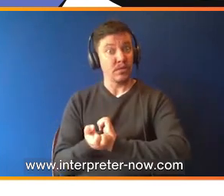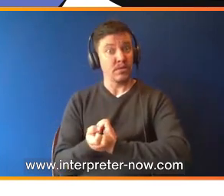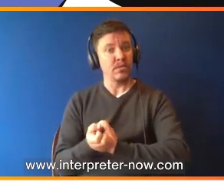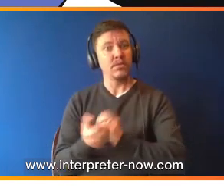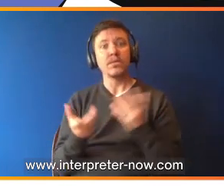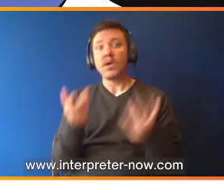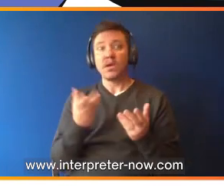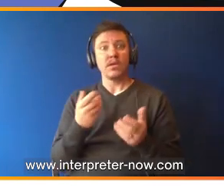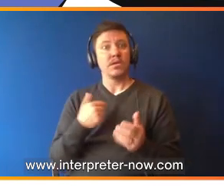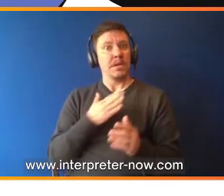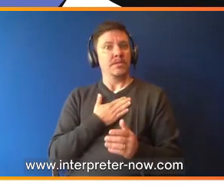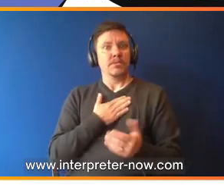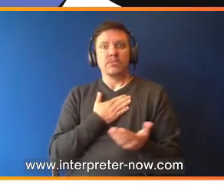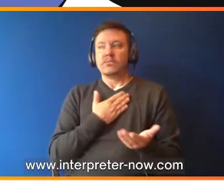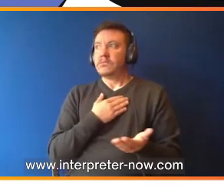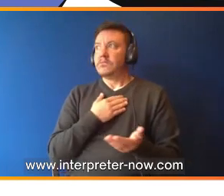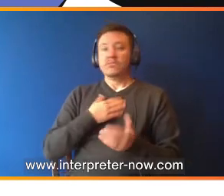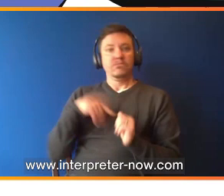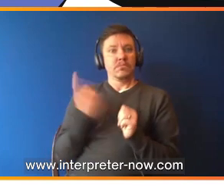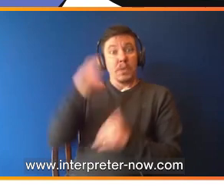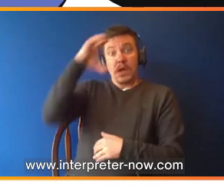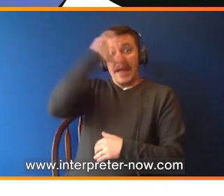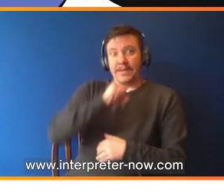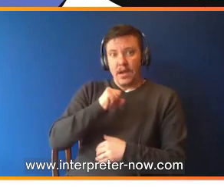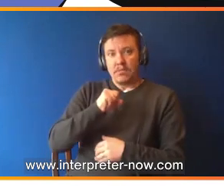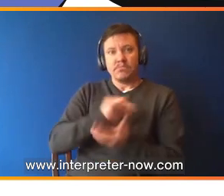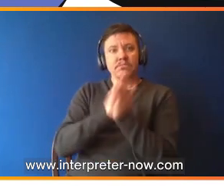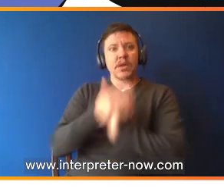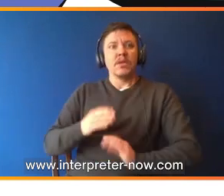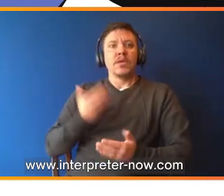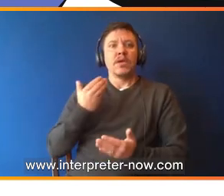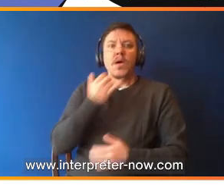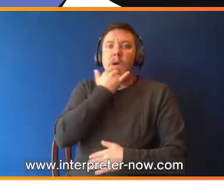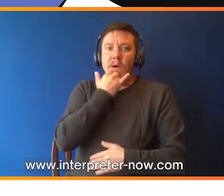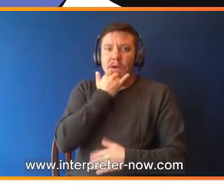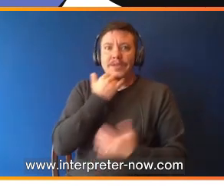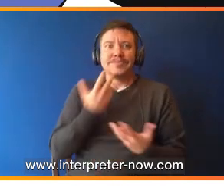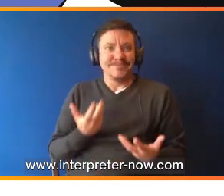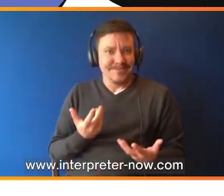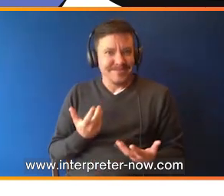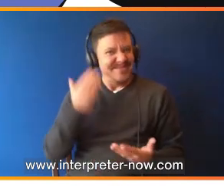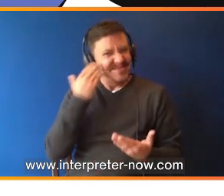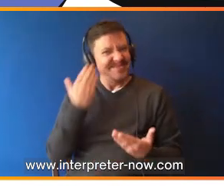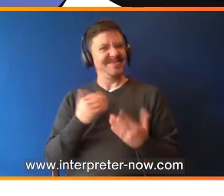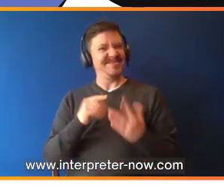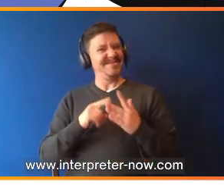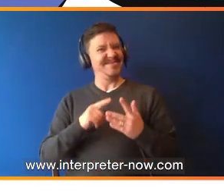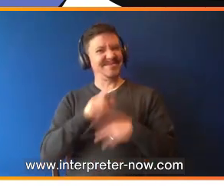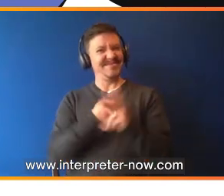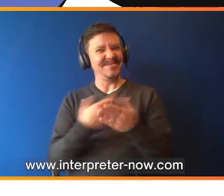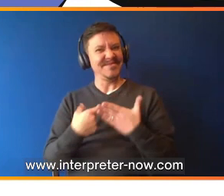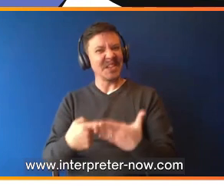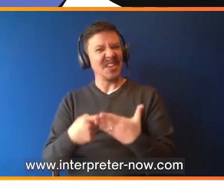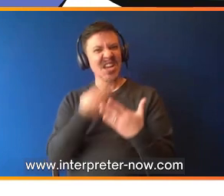perhaps shifted? You know, how did they evolve? Was anything invalidated? Was anything surprising? And I think just even having